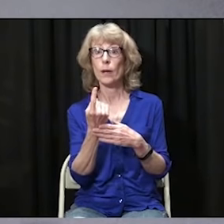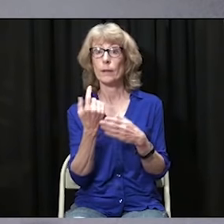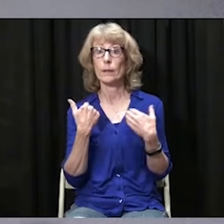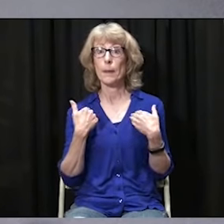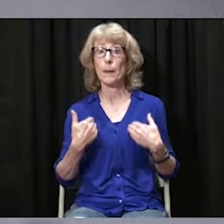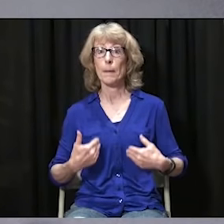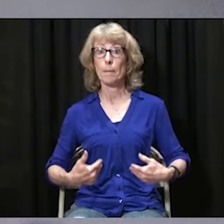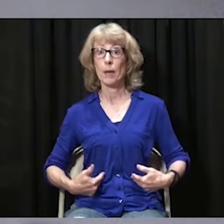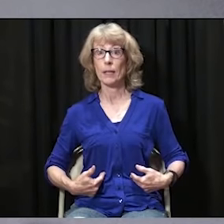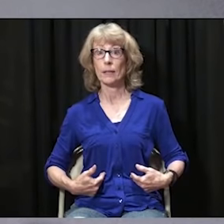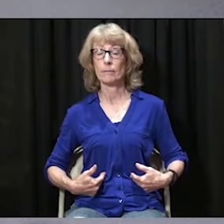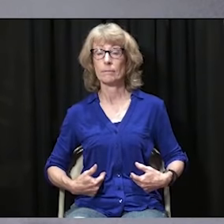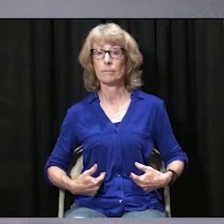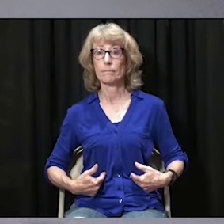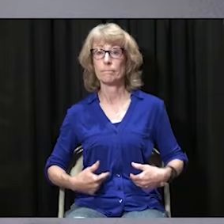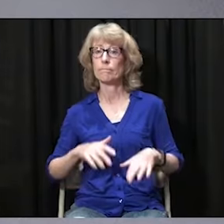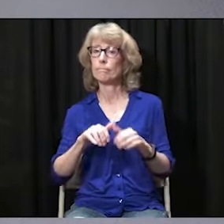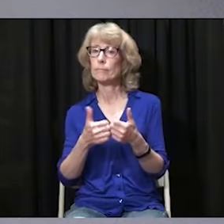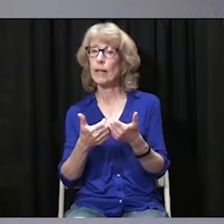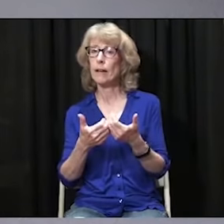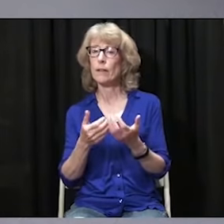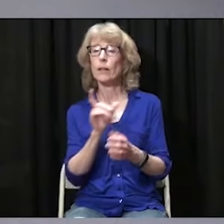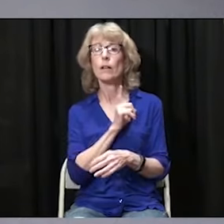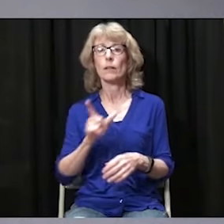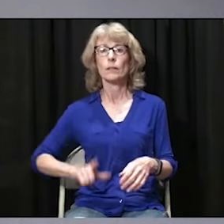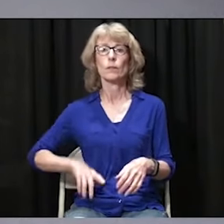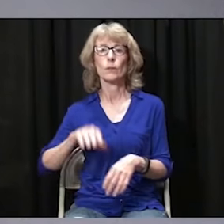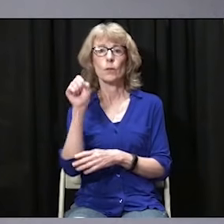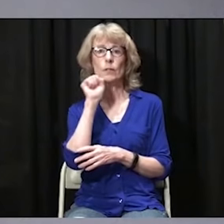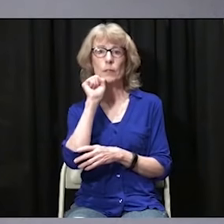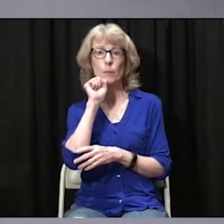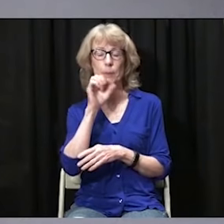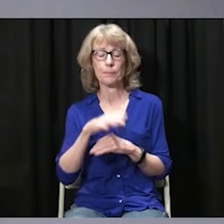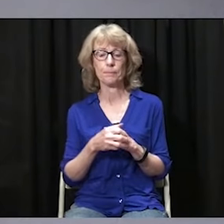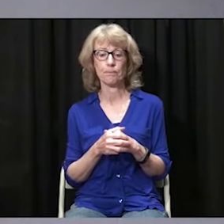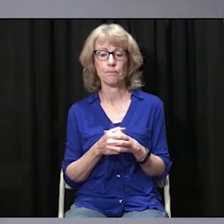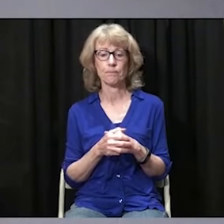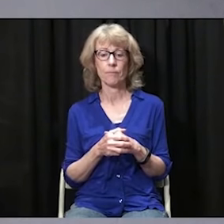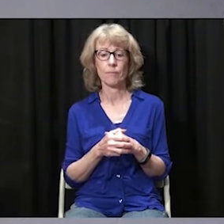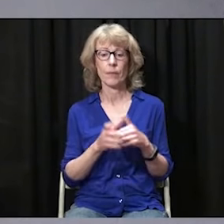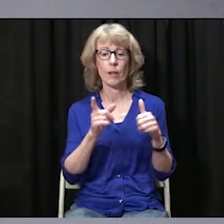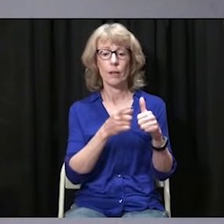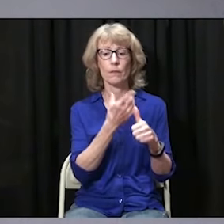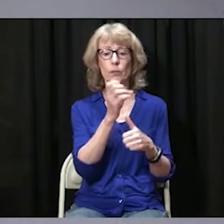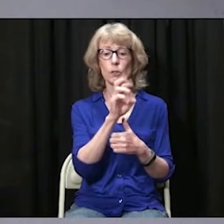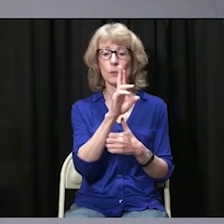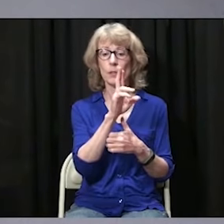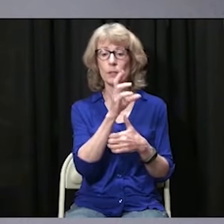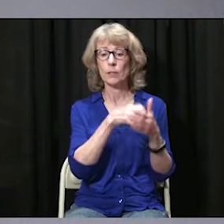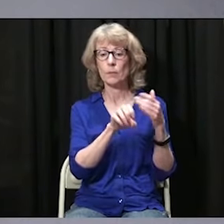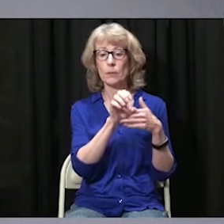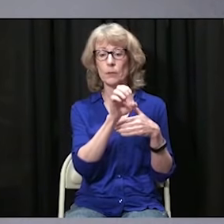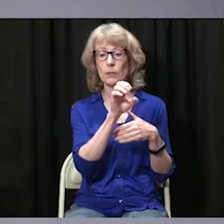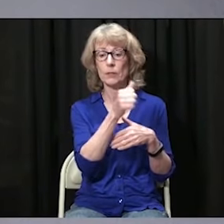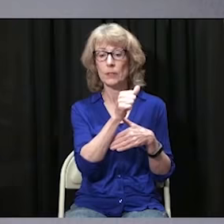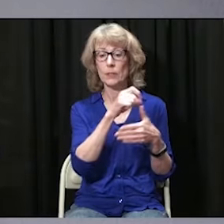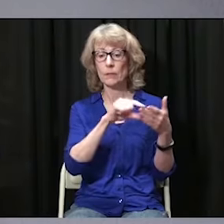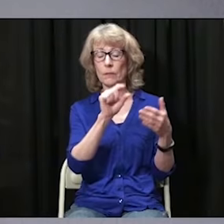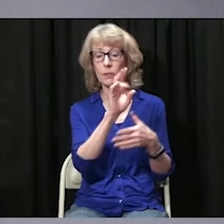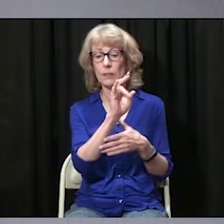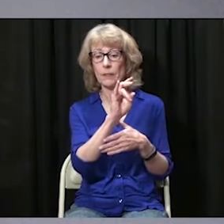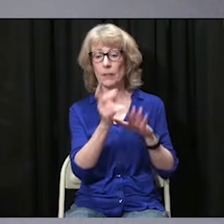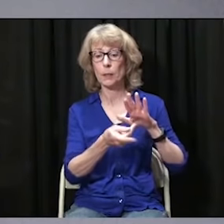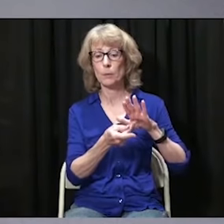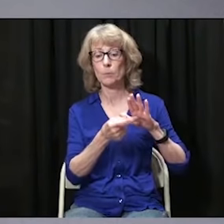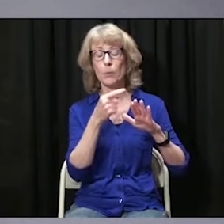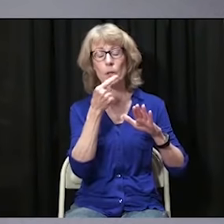It's the Lord's Supper. I want to read you another passage from Paul, 1 Corinthians 10:17. Paul says this. I love this. Think